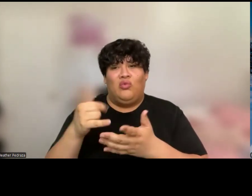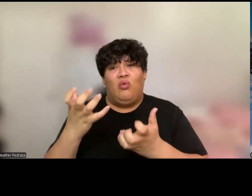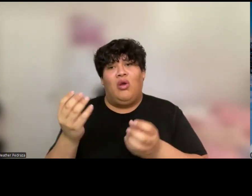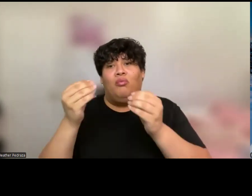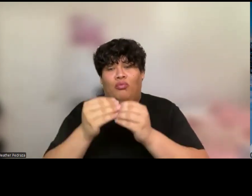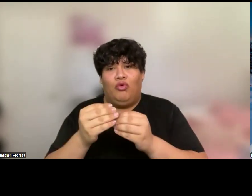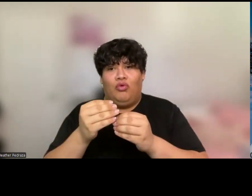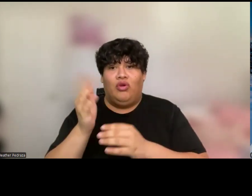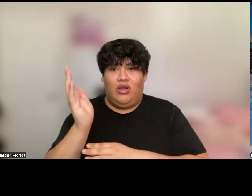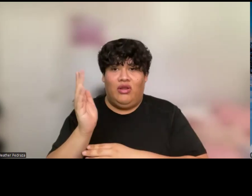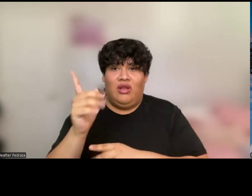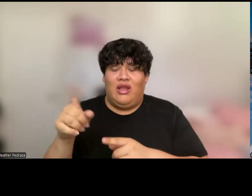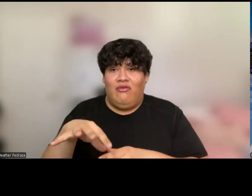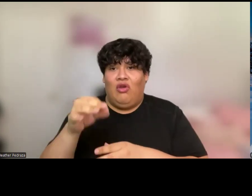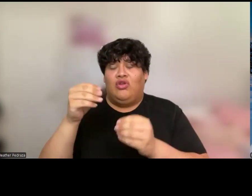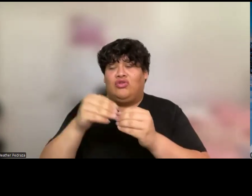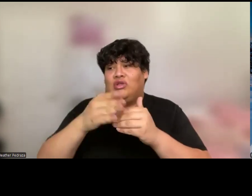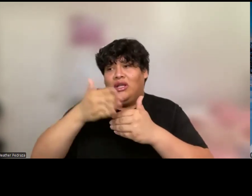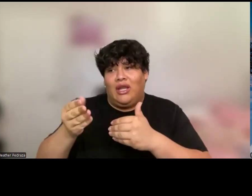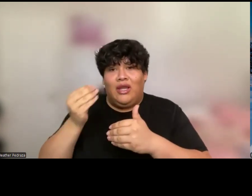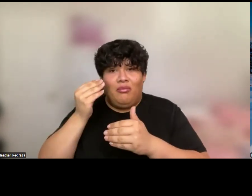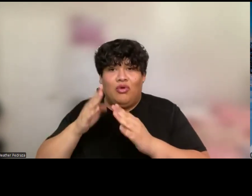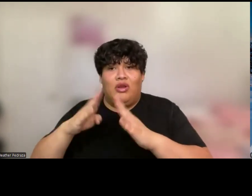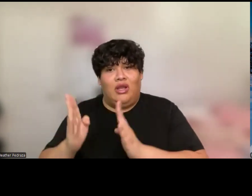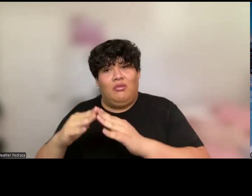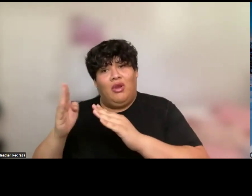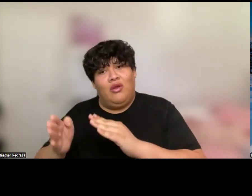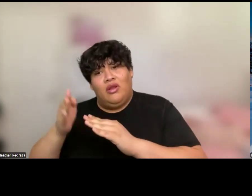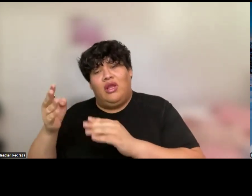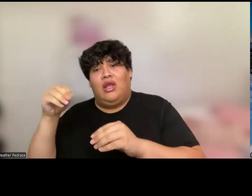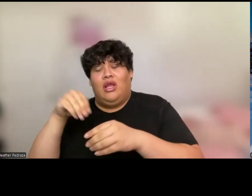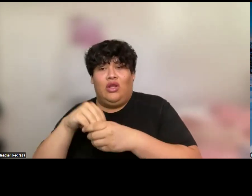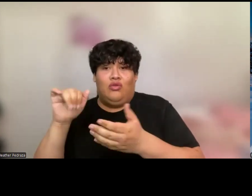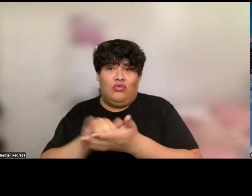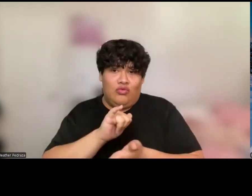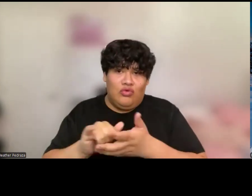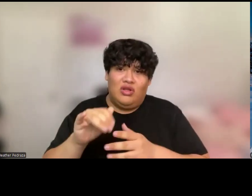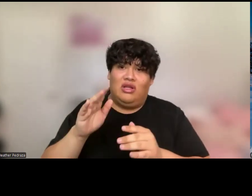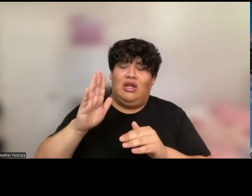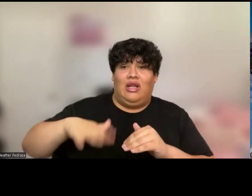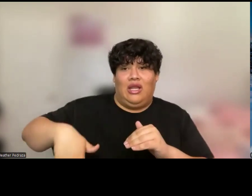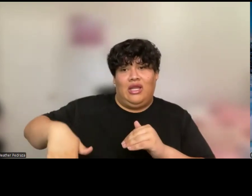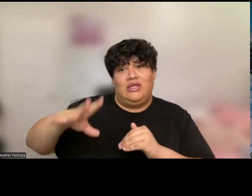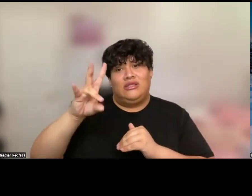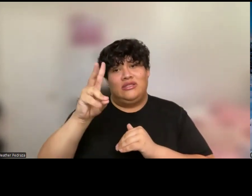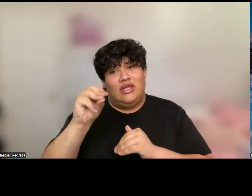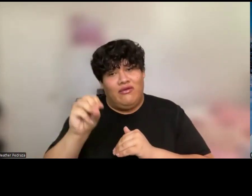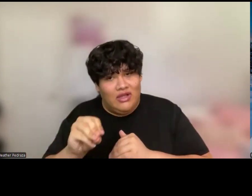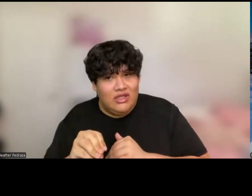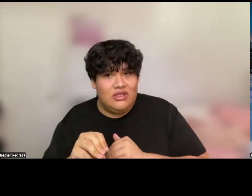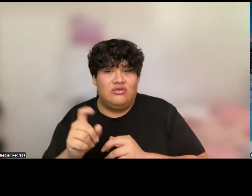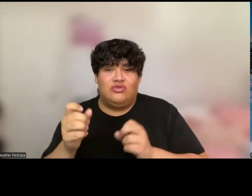was founded as a neighbor to neighbor advocacy model in New York City back in the late 70s. There was a group of